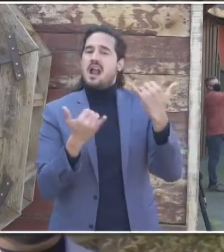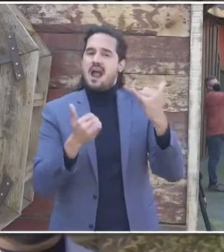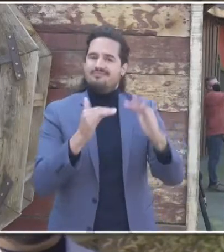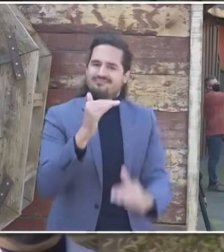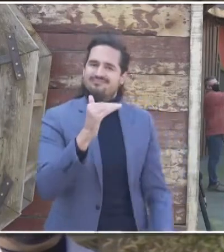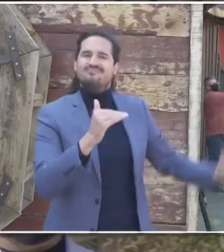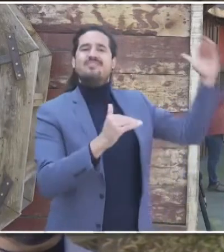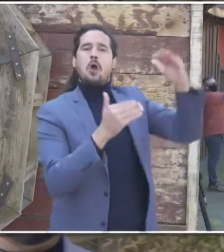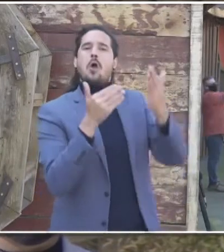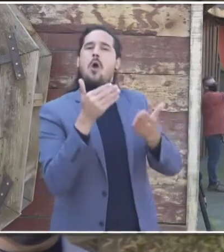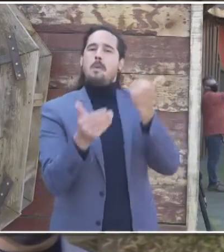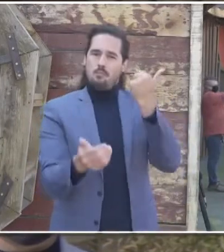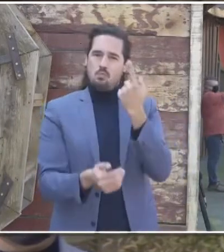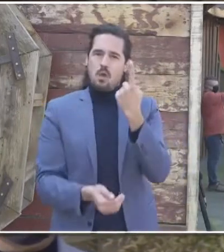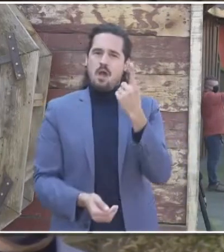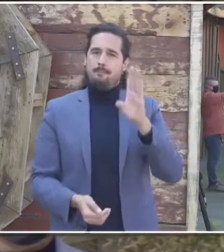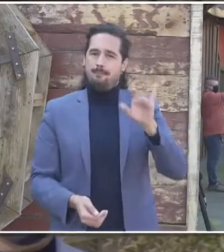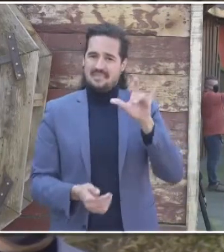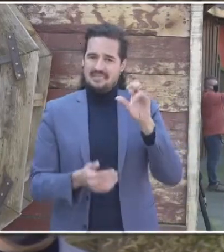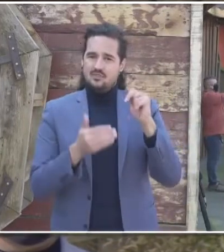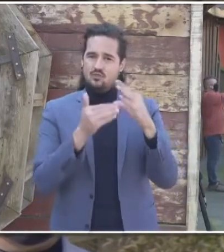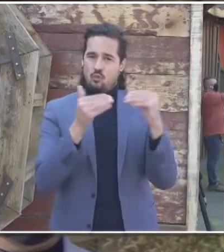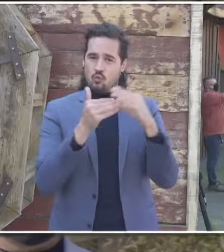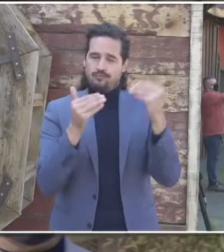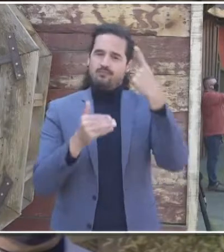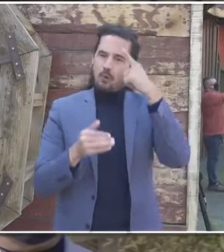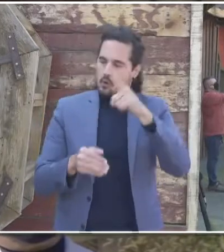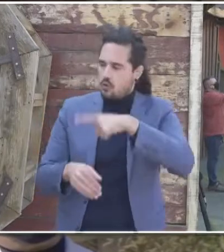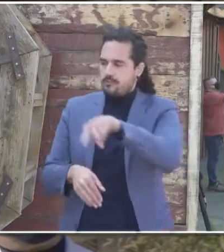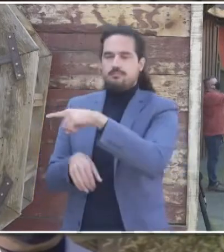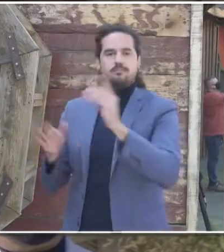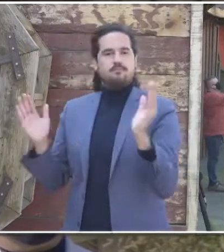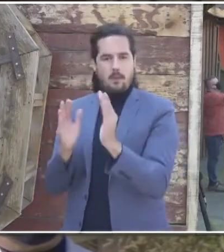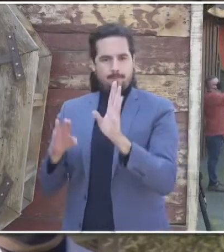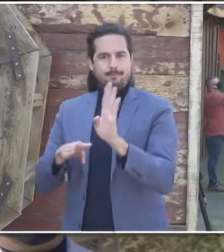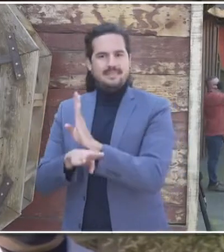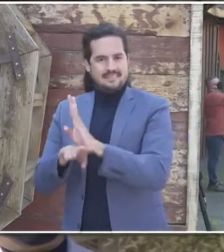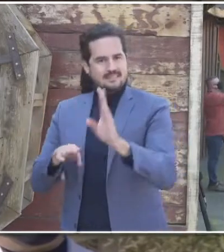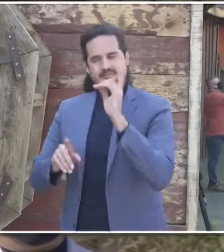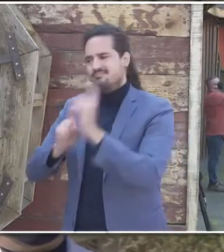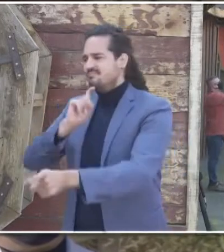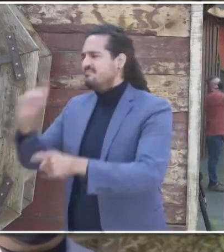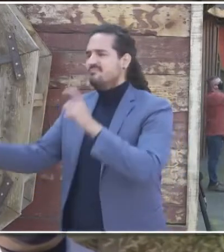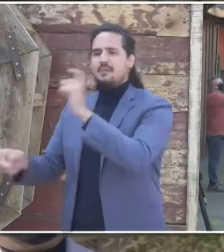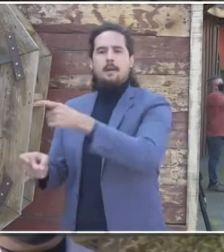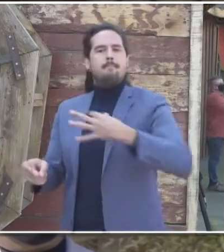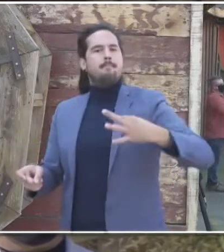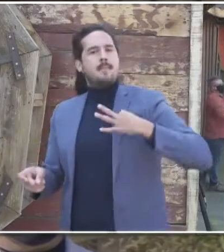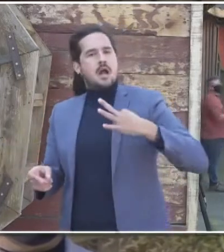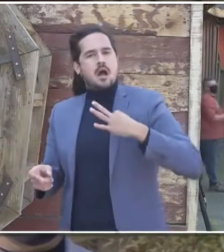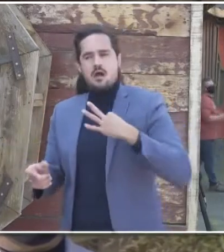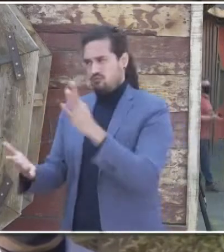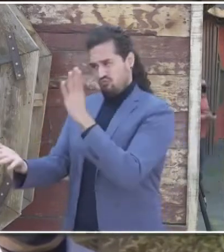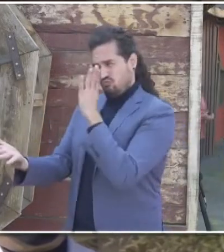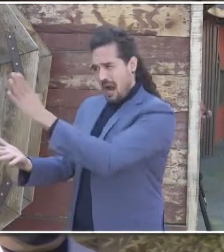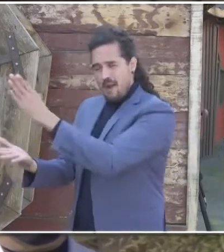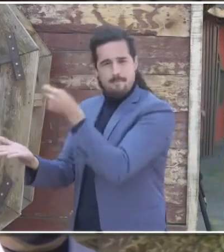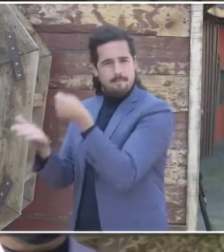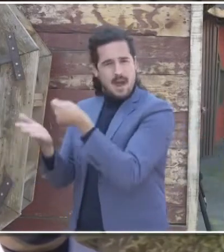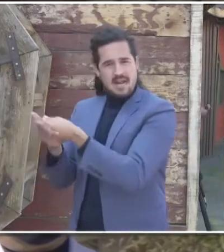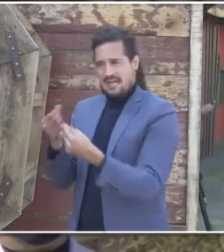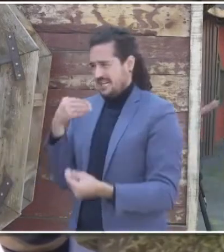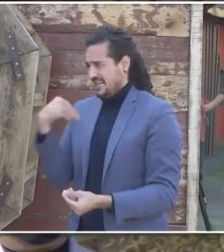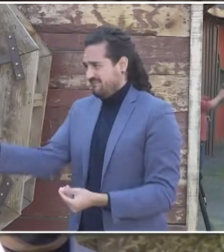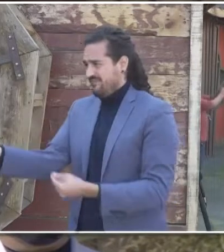space. And that will provide billions of dollars in direct grants and aid to not only our small businesses, but